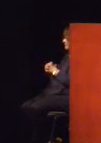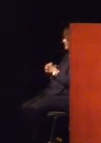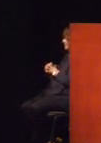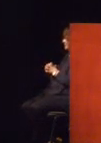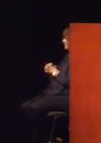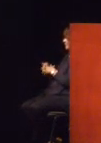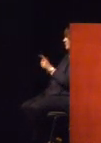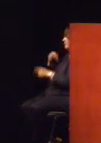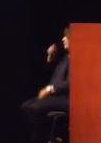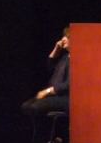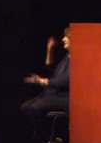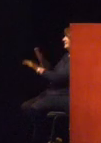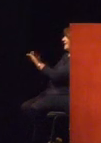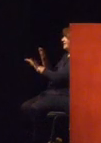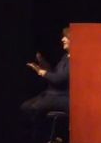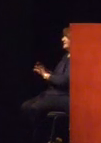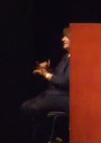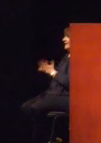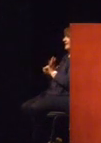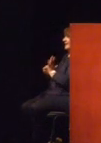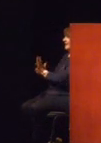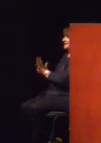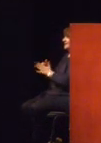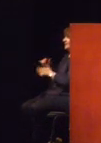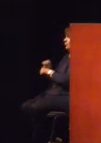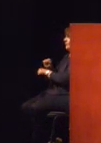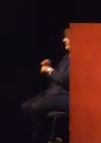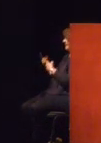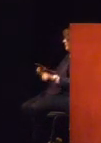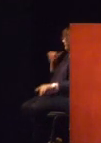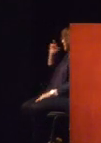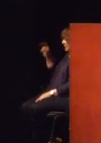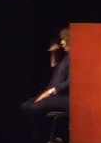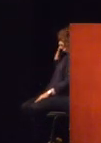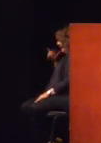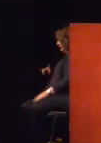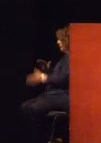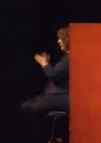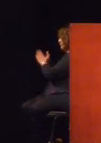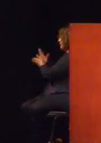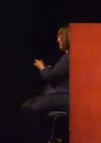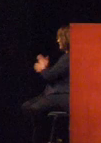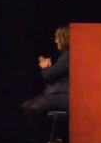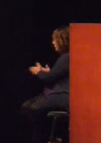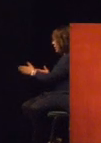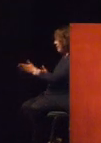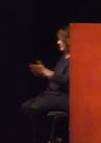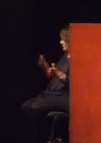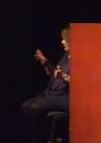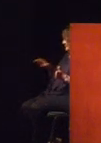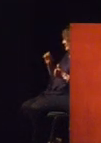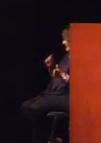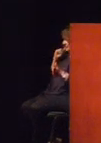but we see some evidence here that indicates the work that is happening not only in California community colleges, but across the United